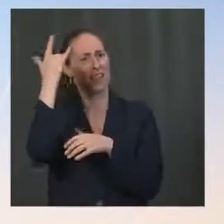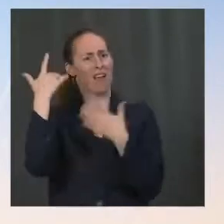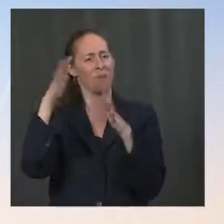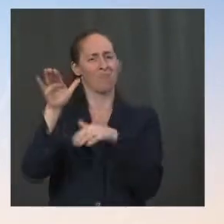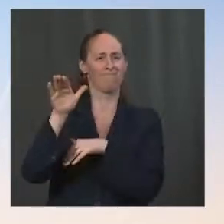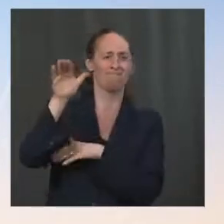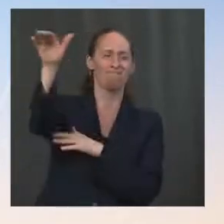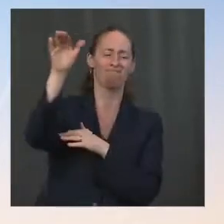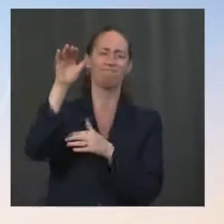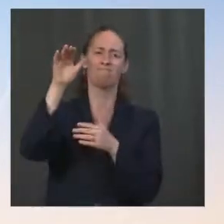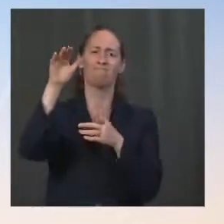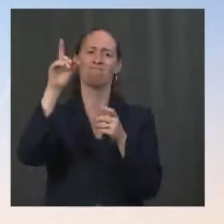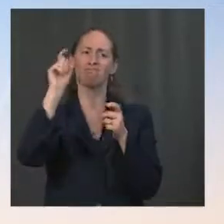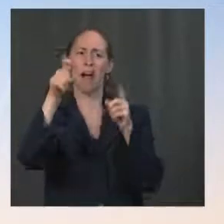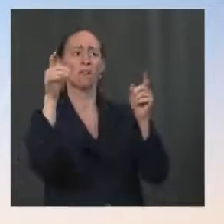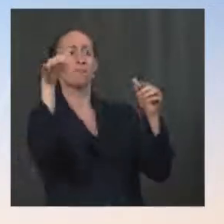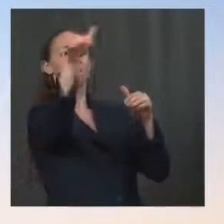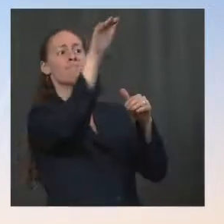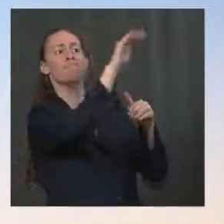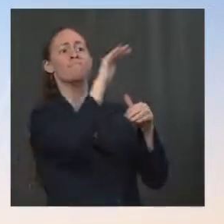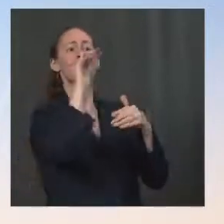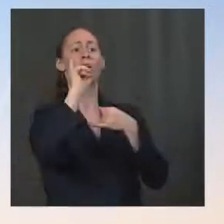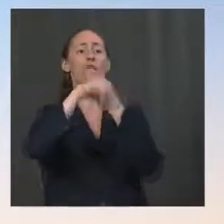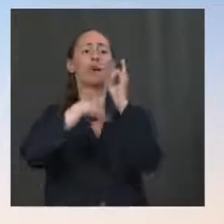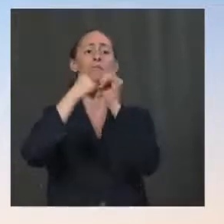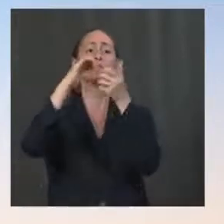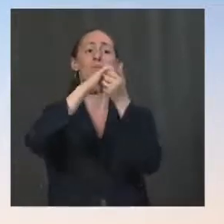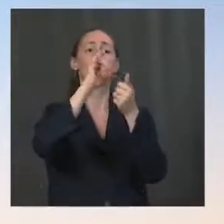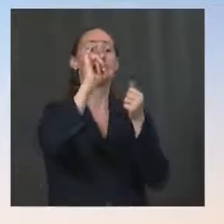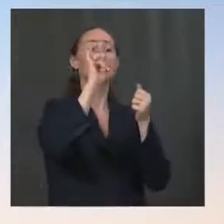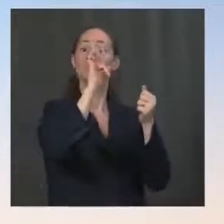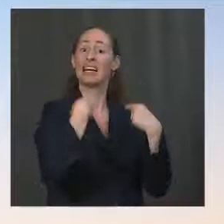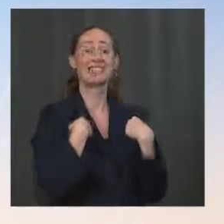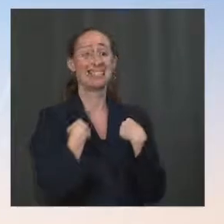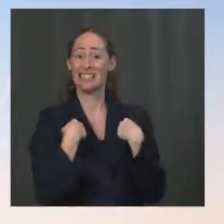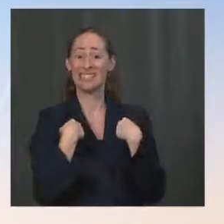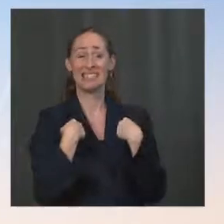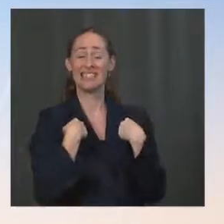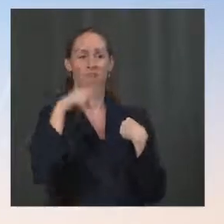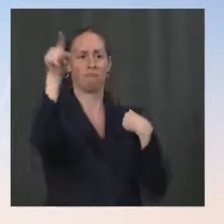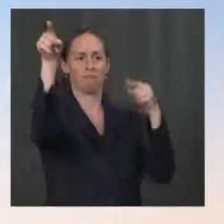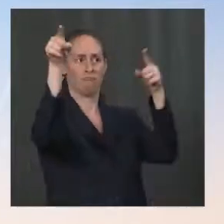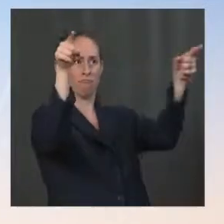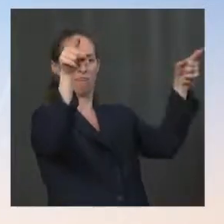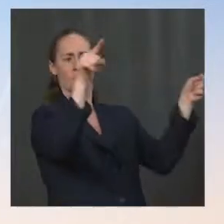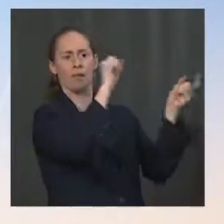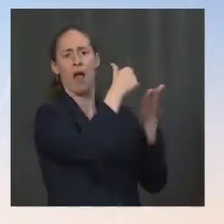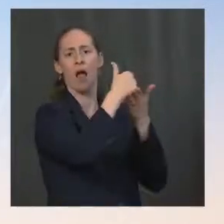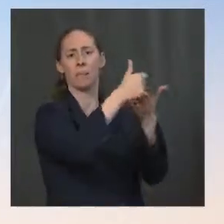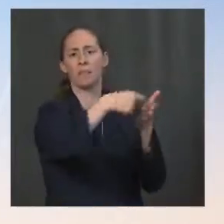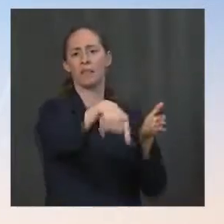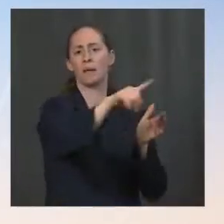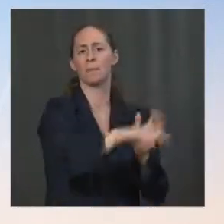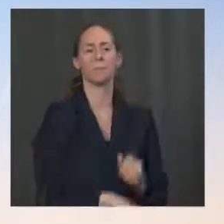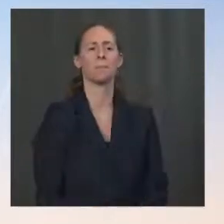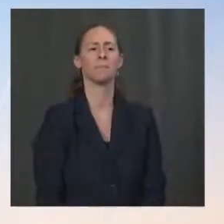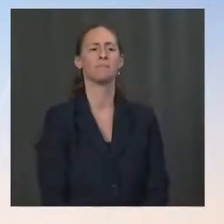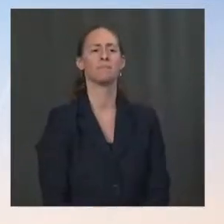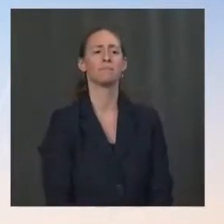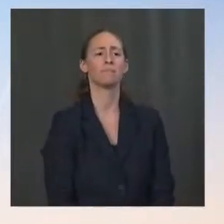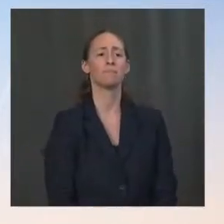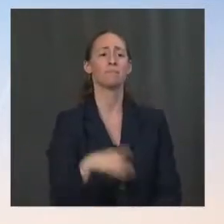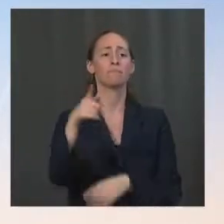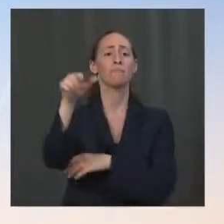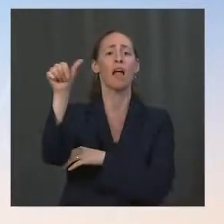international partners to secure means for third country nationals, Afghans with visas who may be eligible for our programs, of course, any